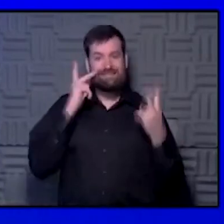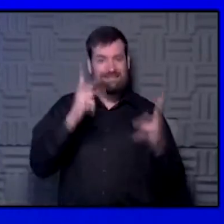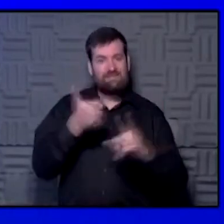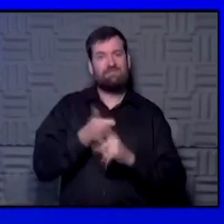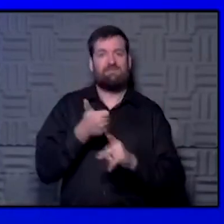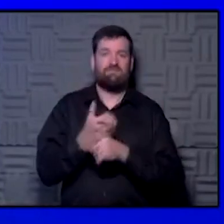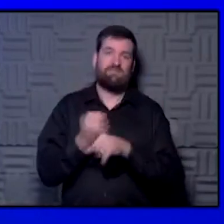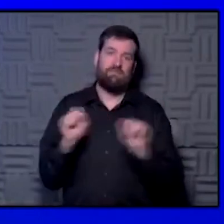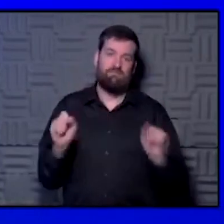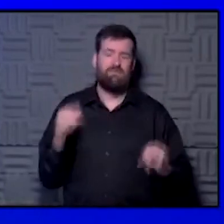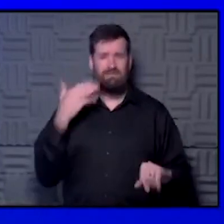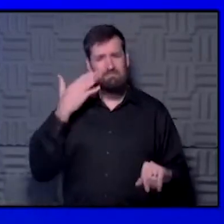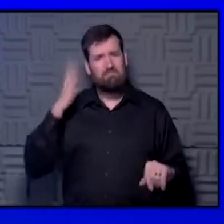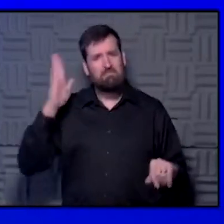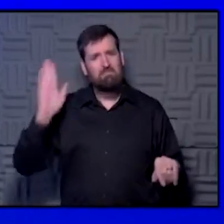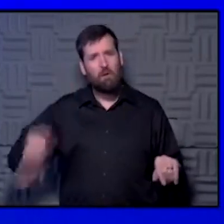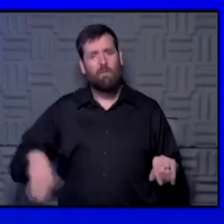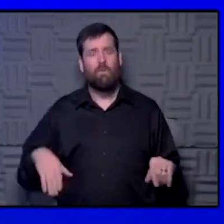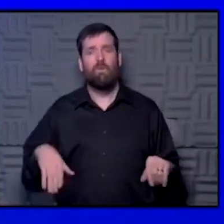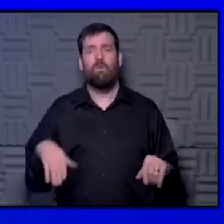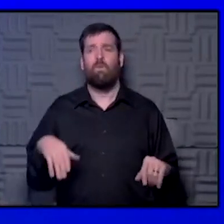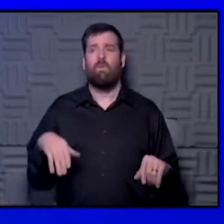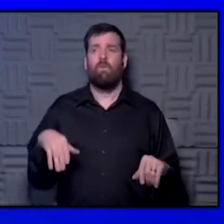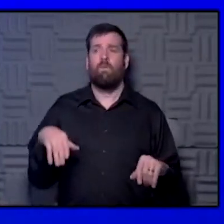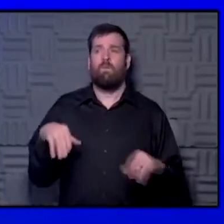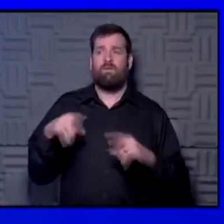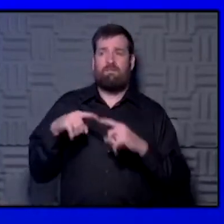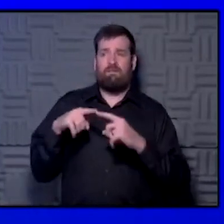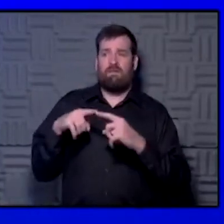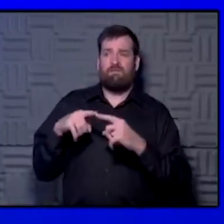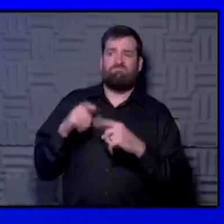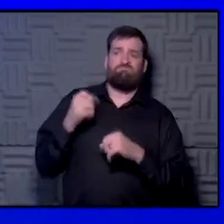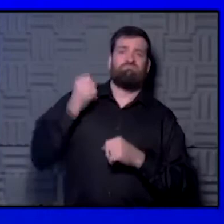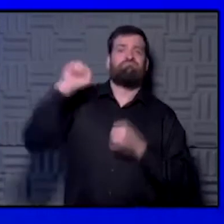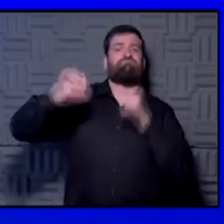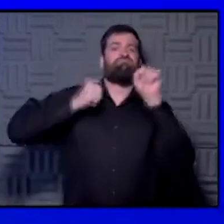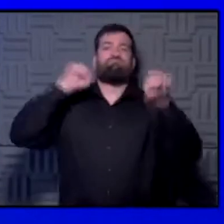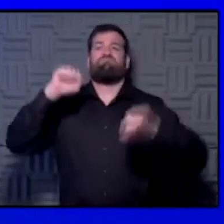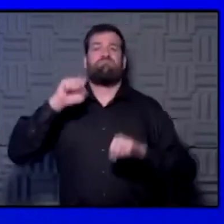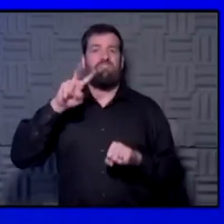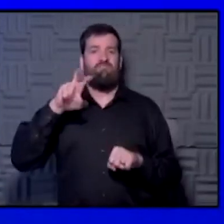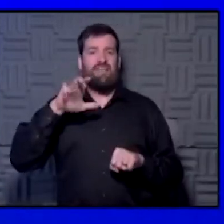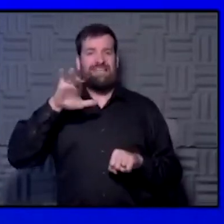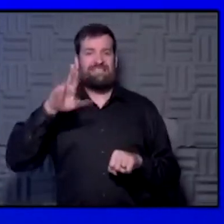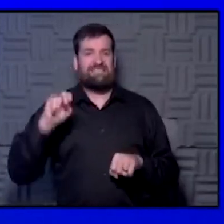safe. Because we do know that there is a anti-vaccination voice out there that is,